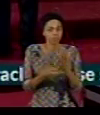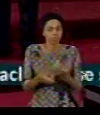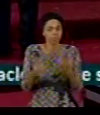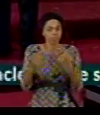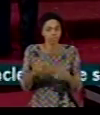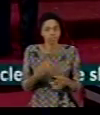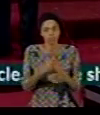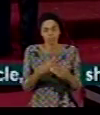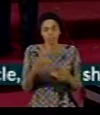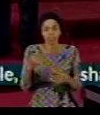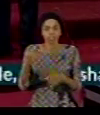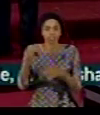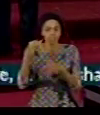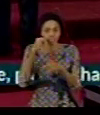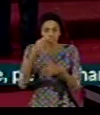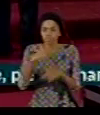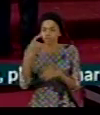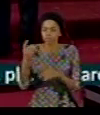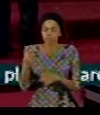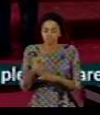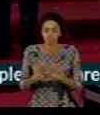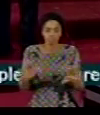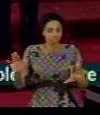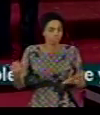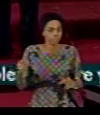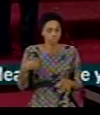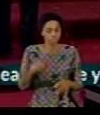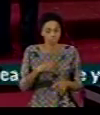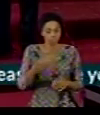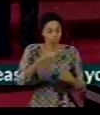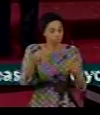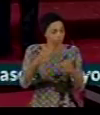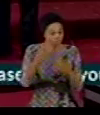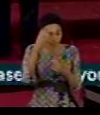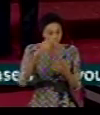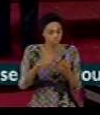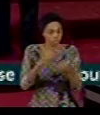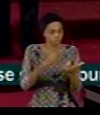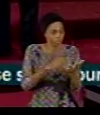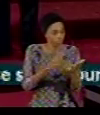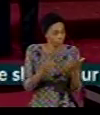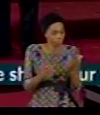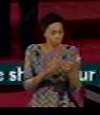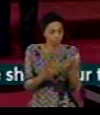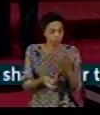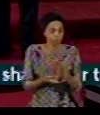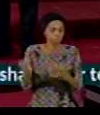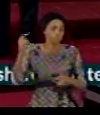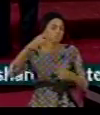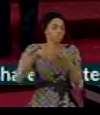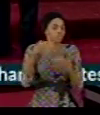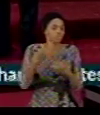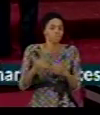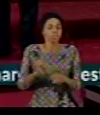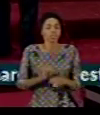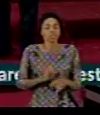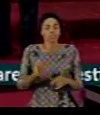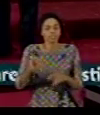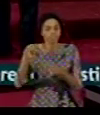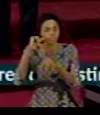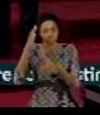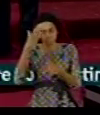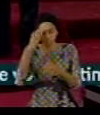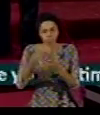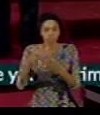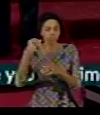the end, and I know I will receive my healing because God has been doing it for people, and he will do it for me. So anyhow, we are late. We